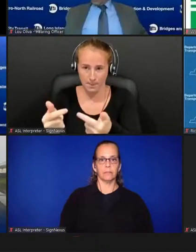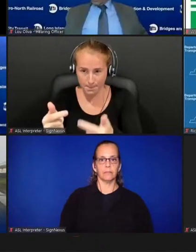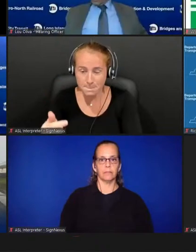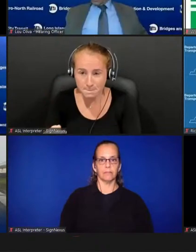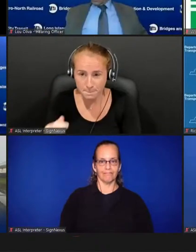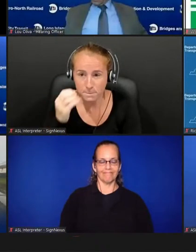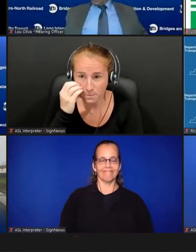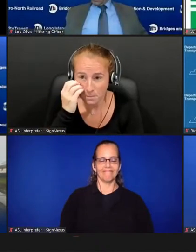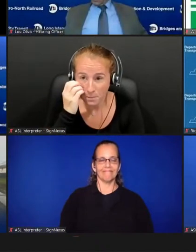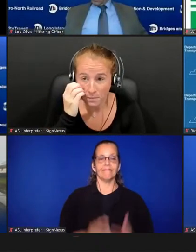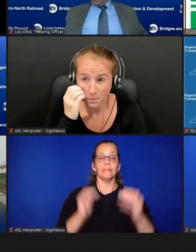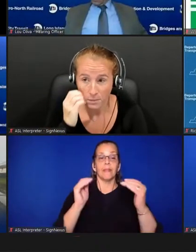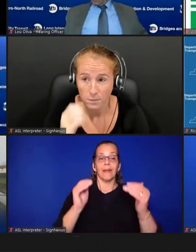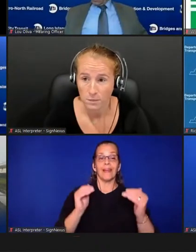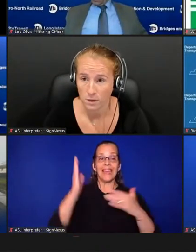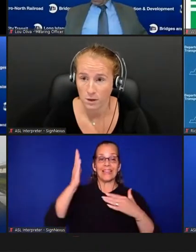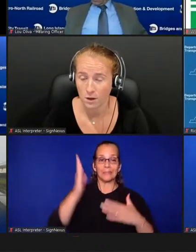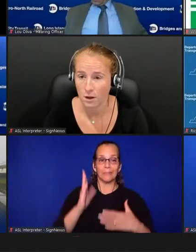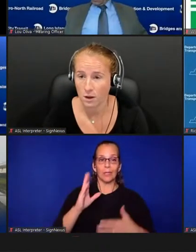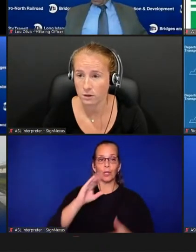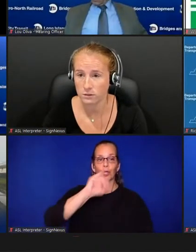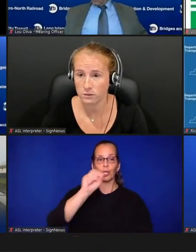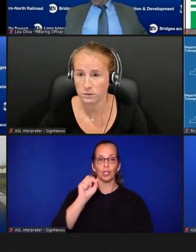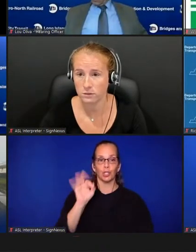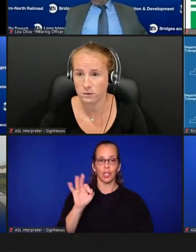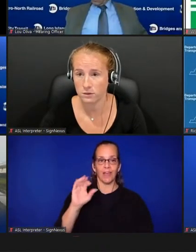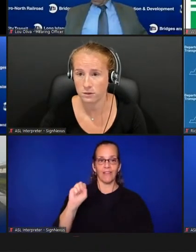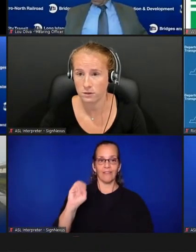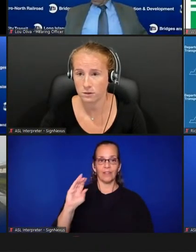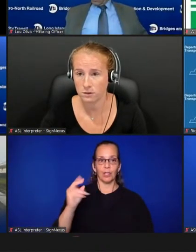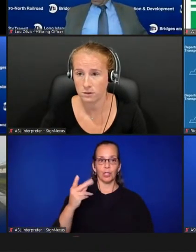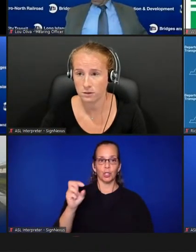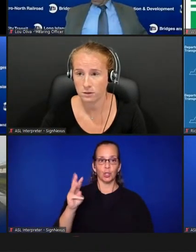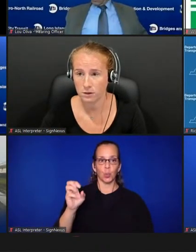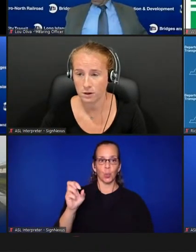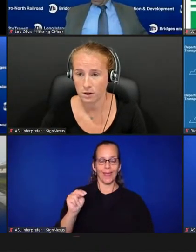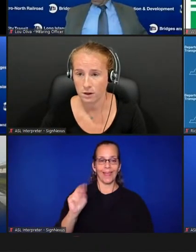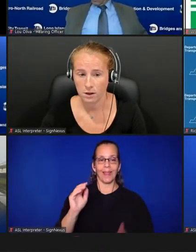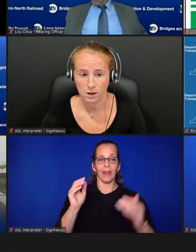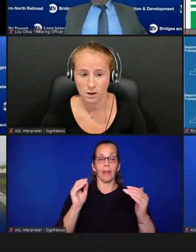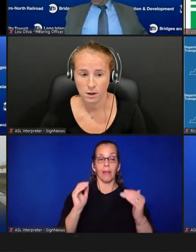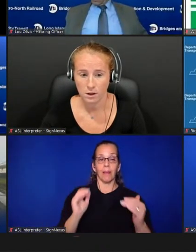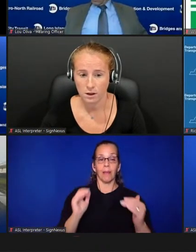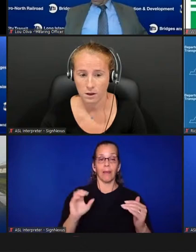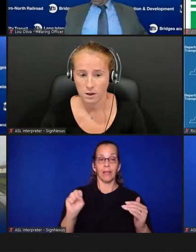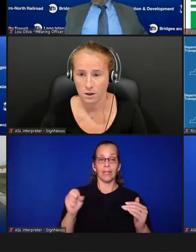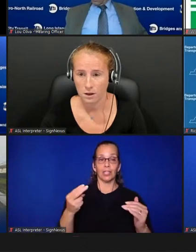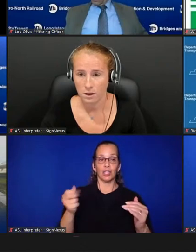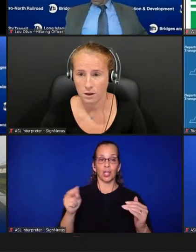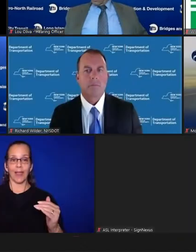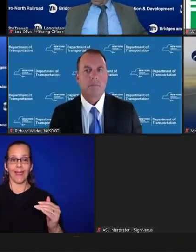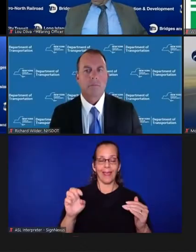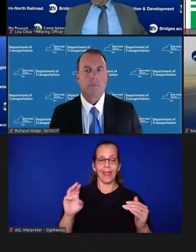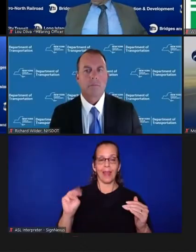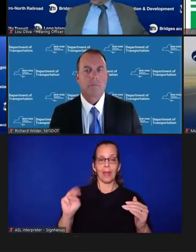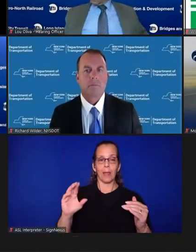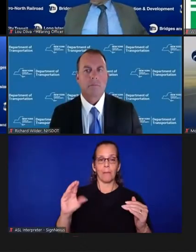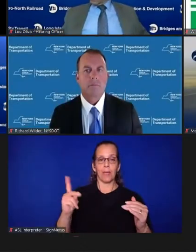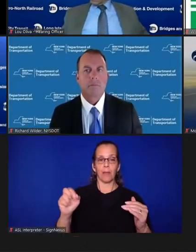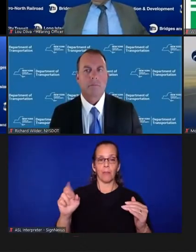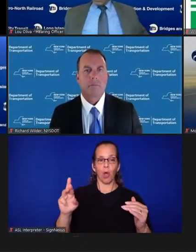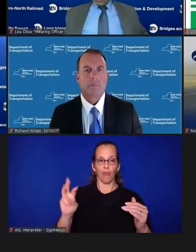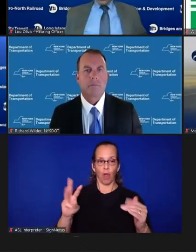Jeff Schwinn followed by Shane McMorrow our next speaker is Shane McMorrow